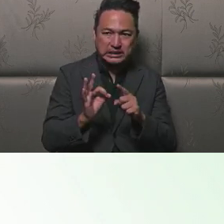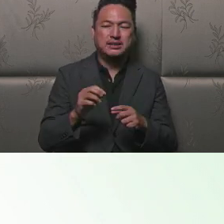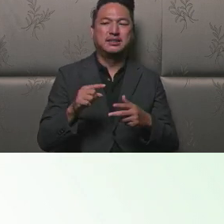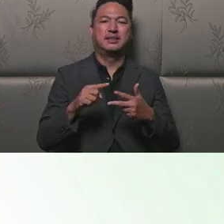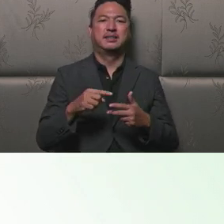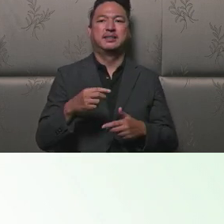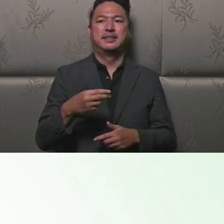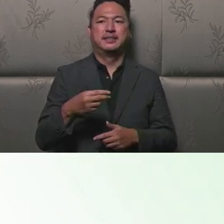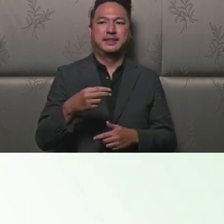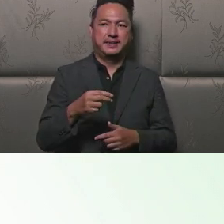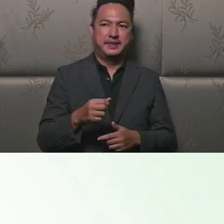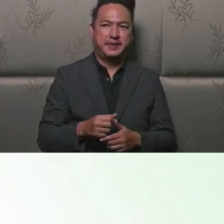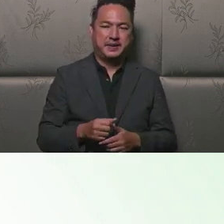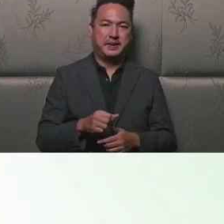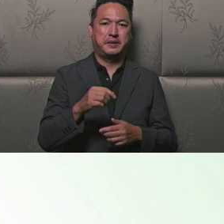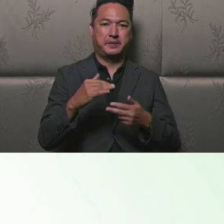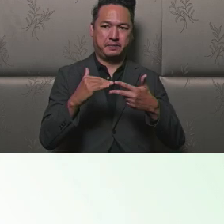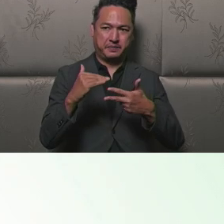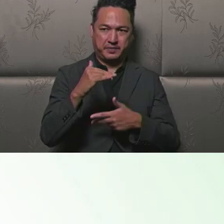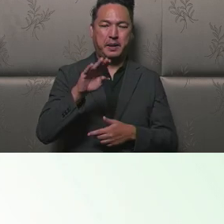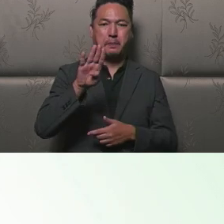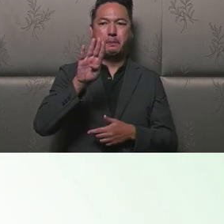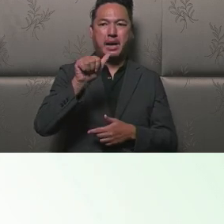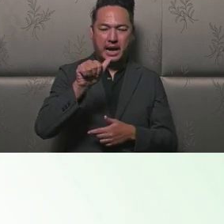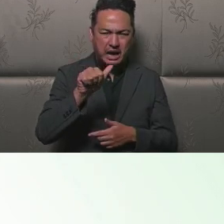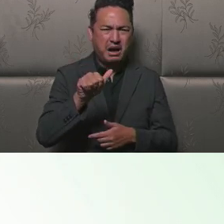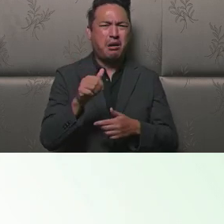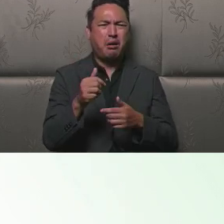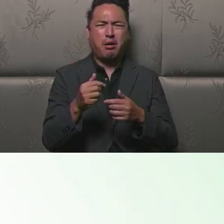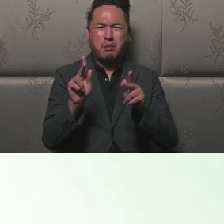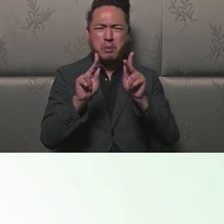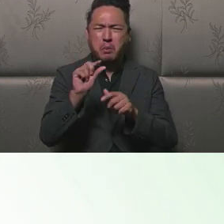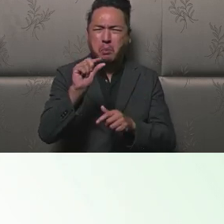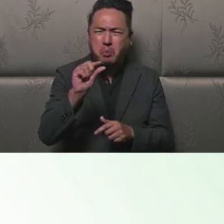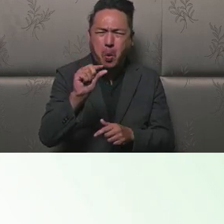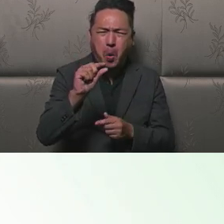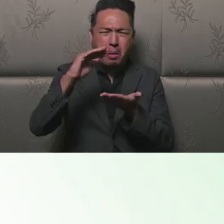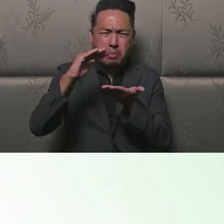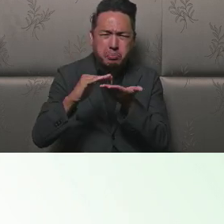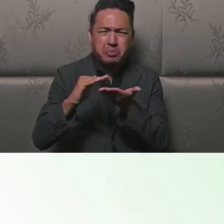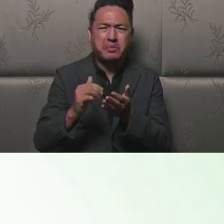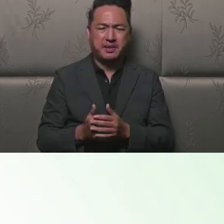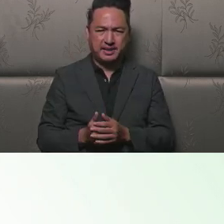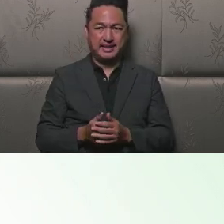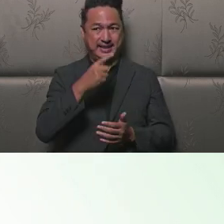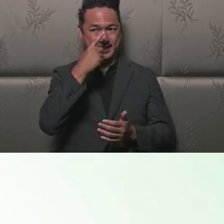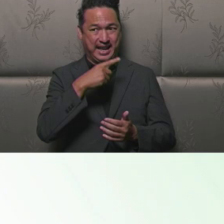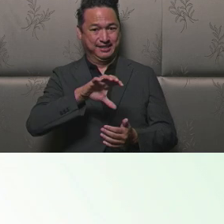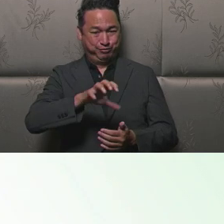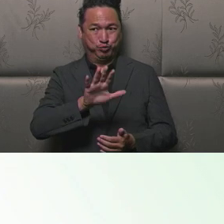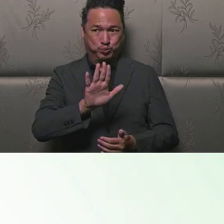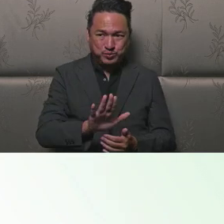very gross disparities between the rates of refugees attending school versus those of the